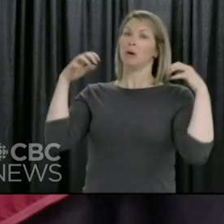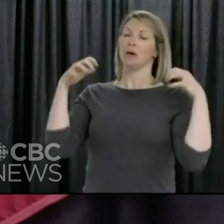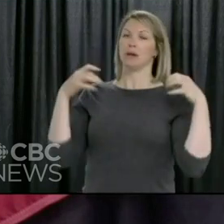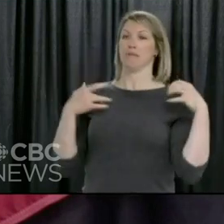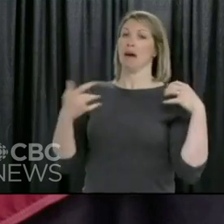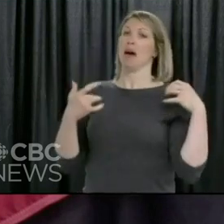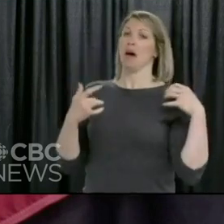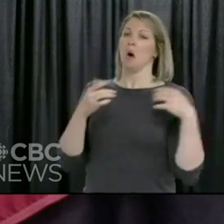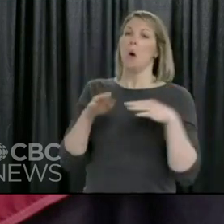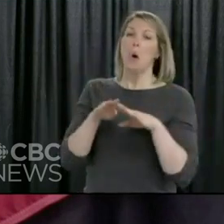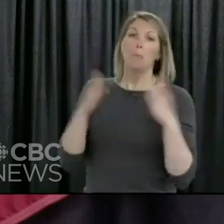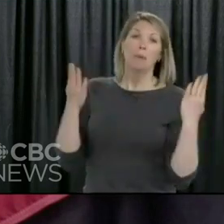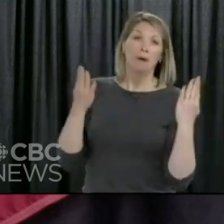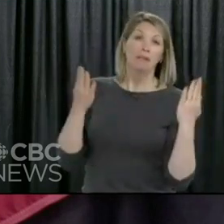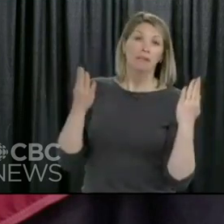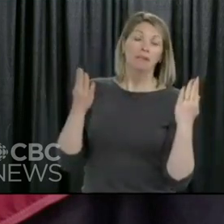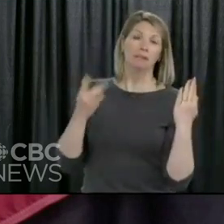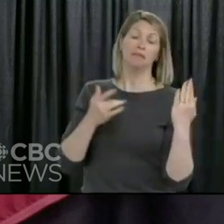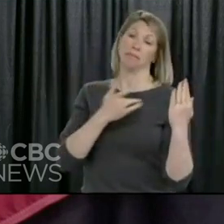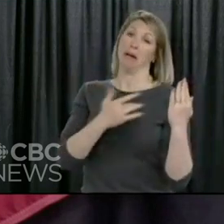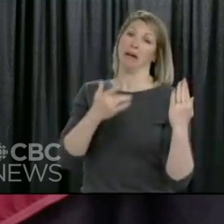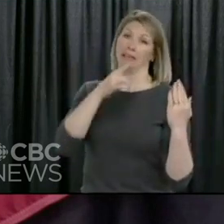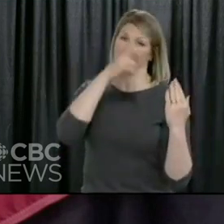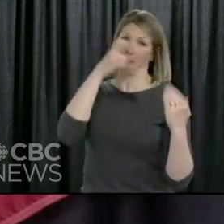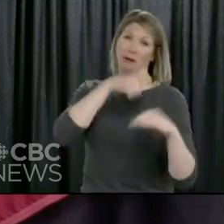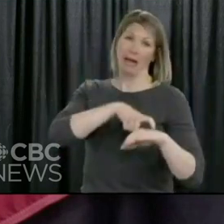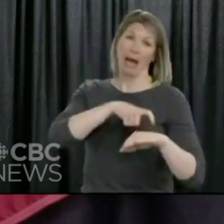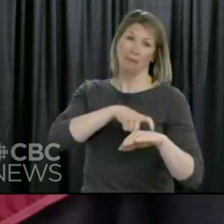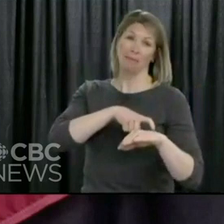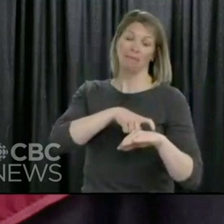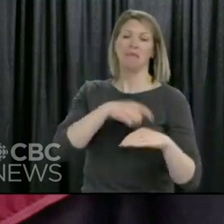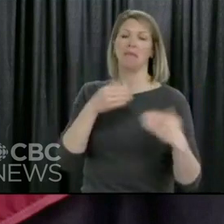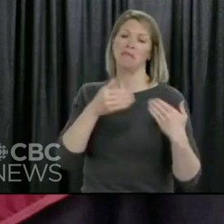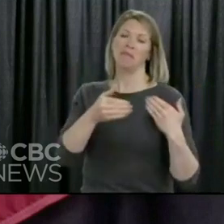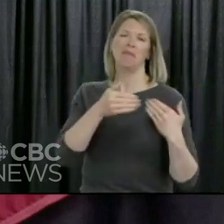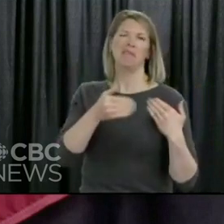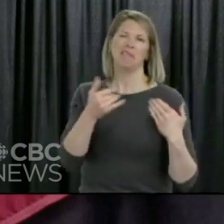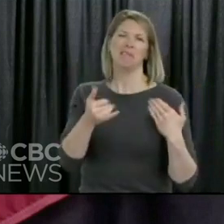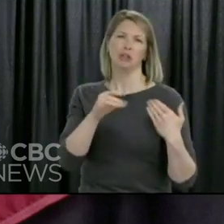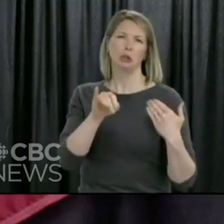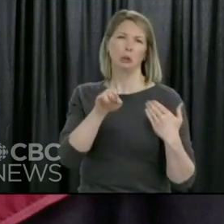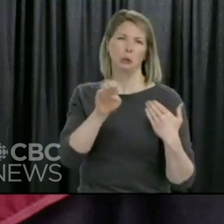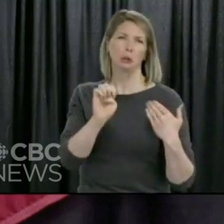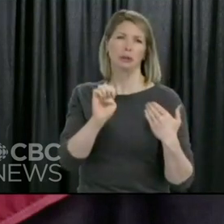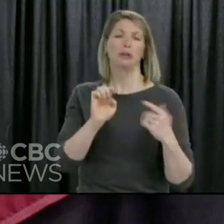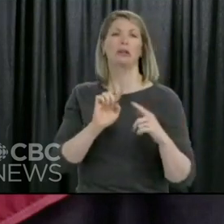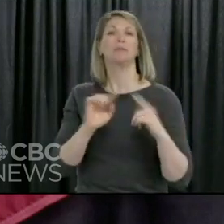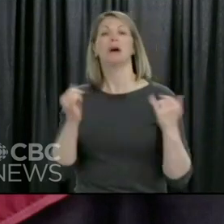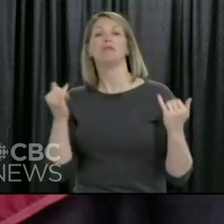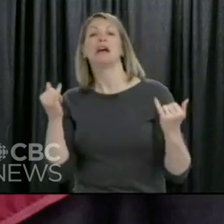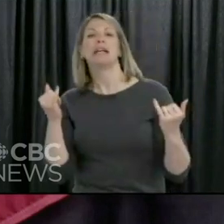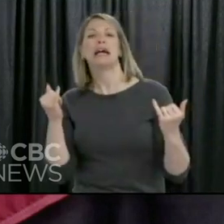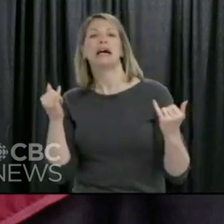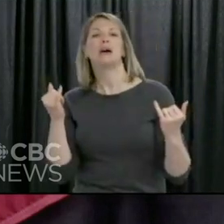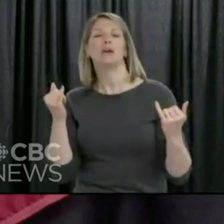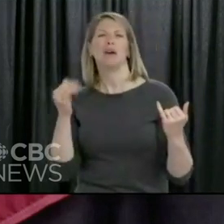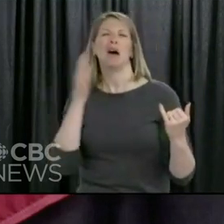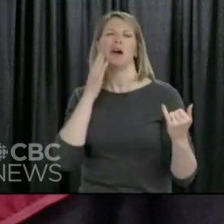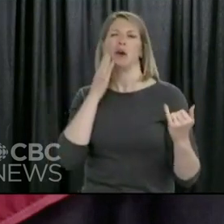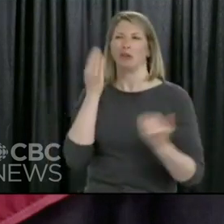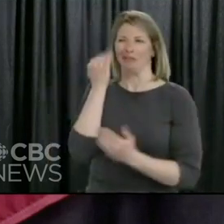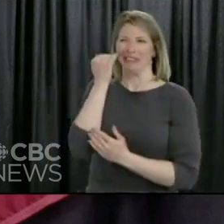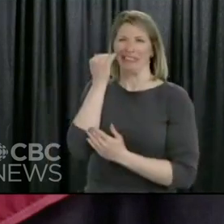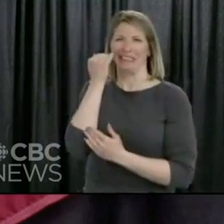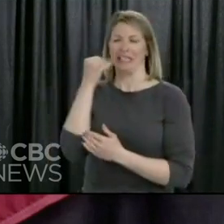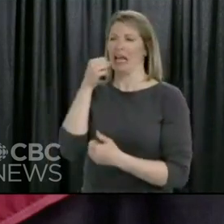with, you know, House of Assembly legislative measures right now. And as you know, I guess this is all coming down to a letter that would have been received